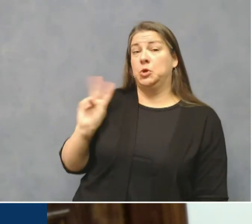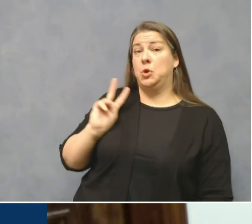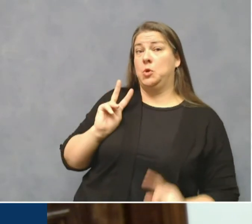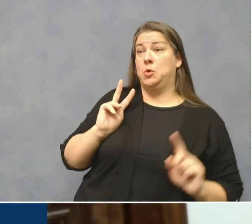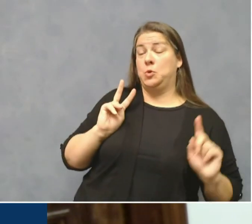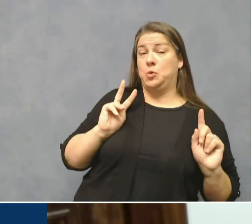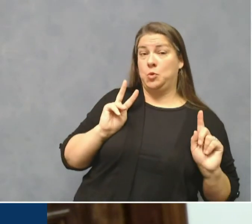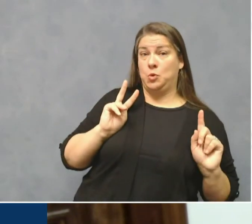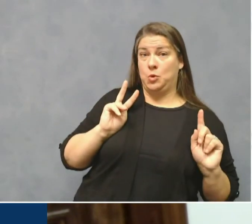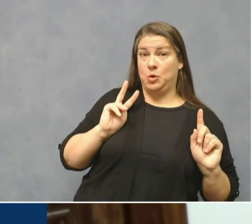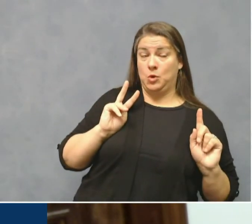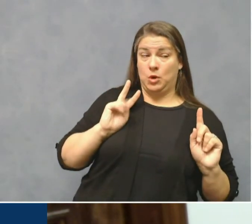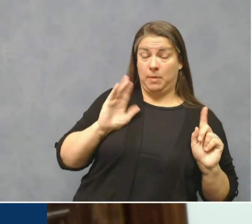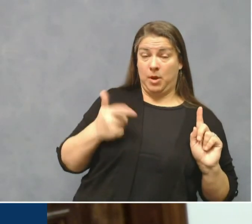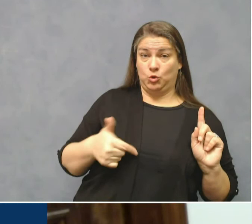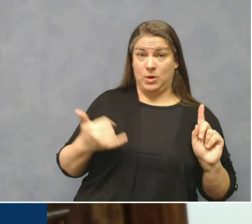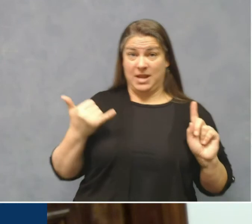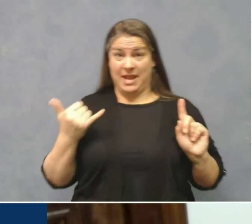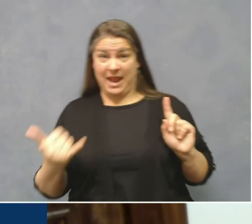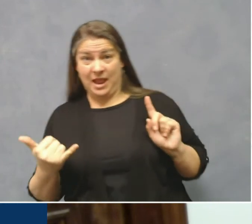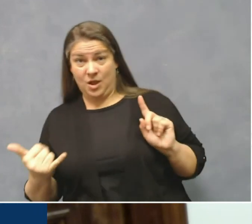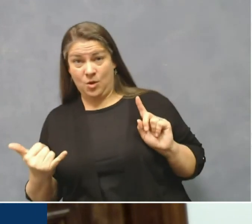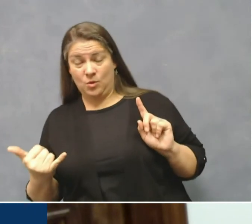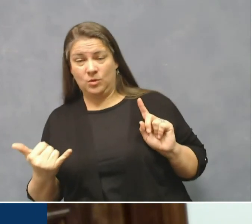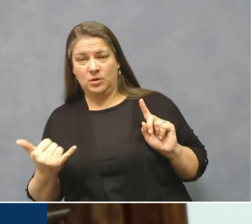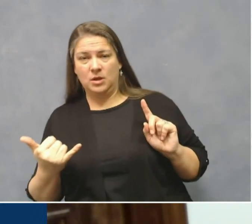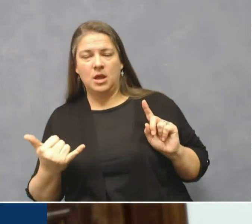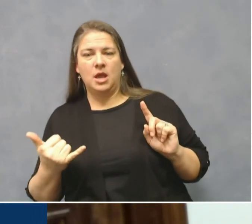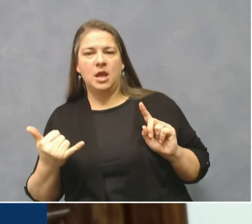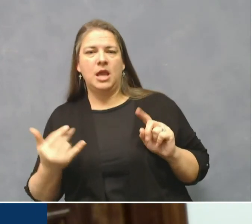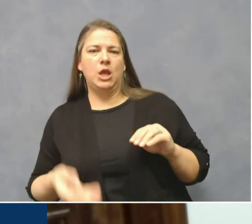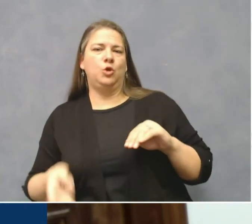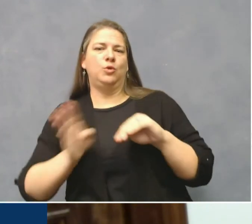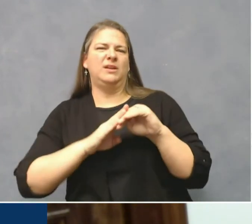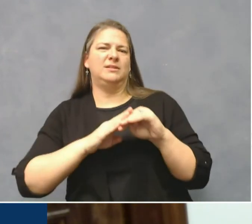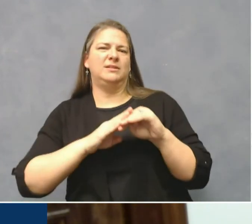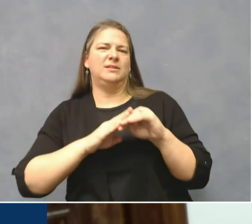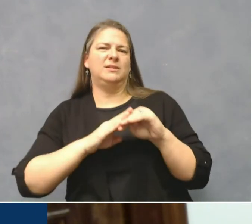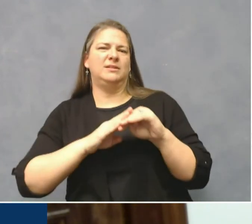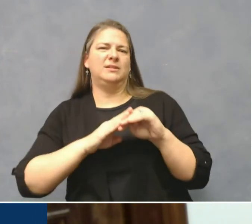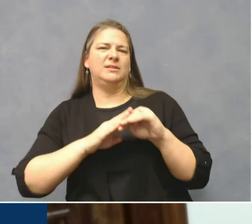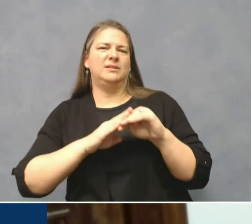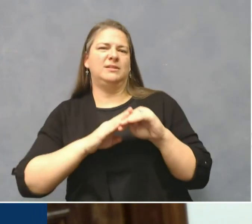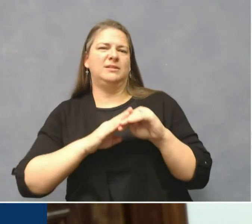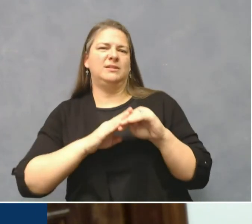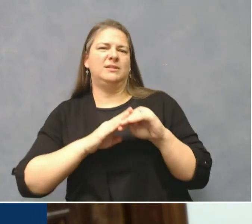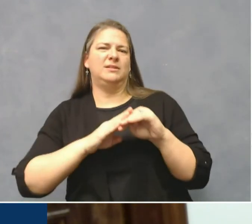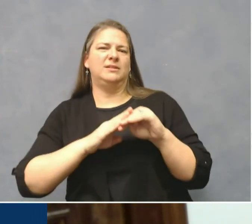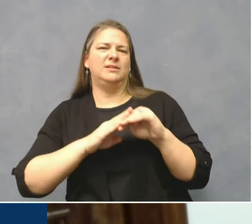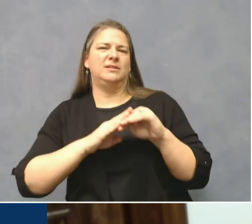700 cases on the inmate side and some 400 cases